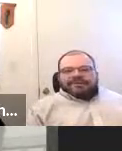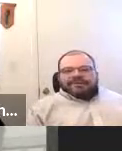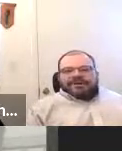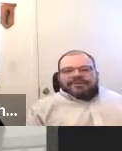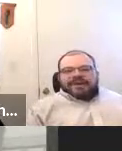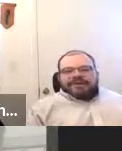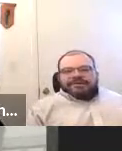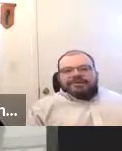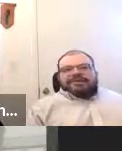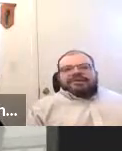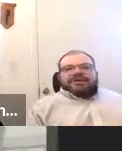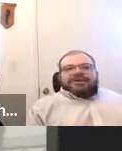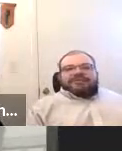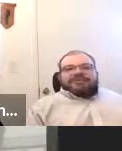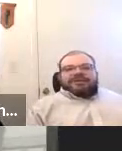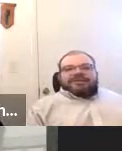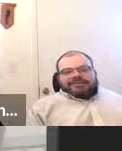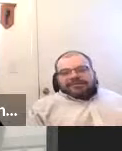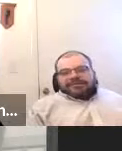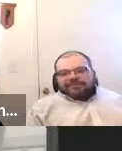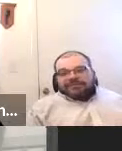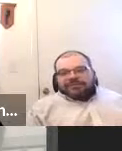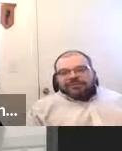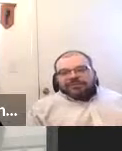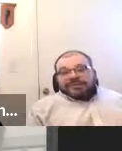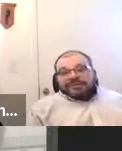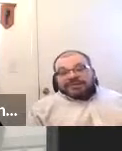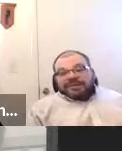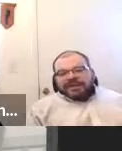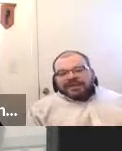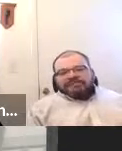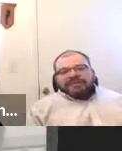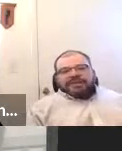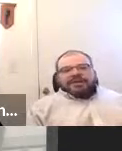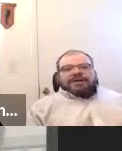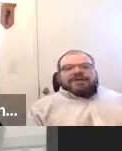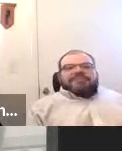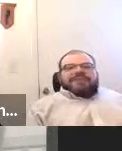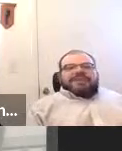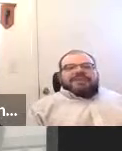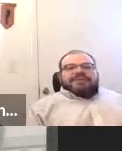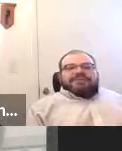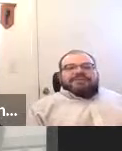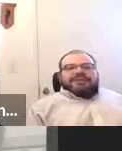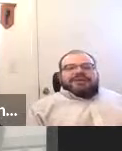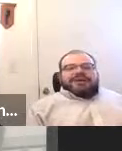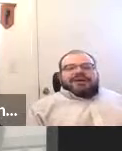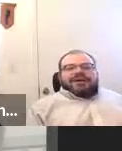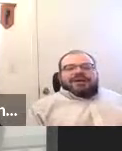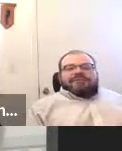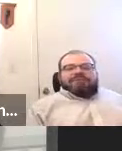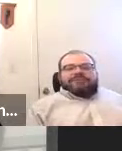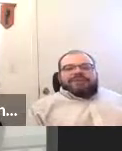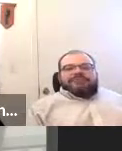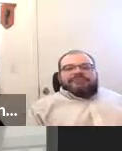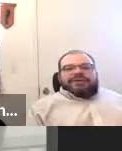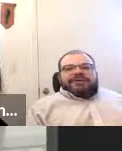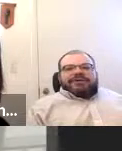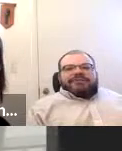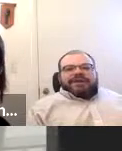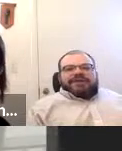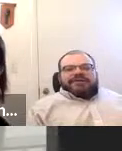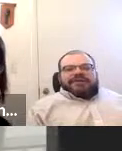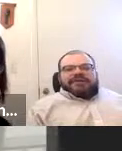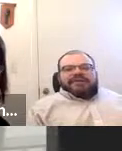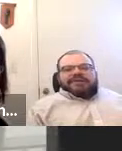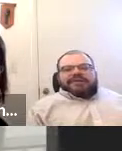reasons are complex, but it's sort of worth noting that it's a thing. Another barrier